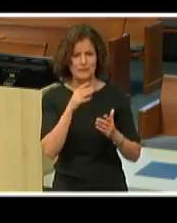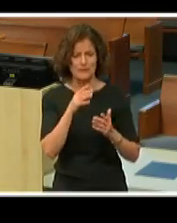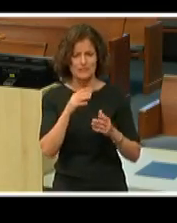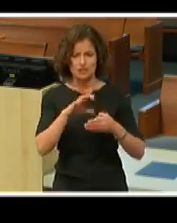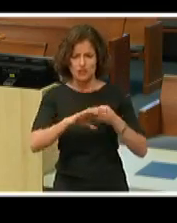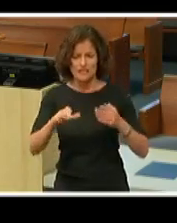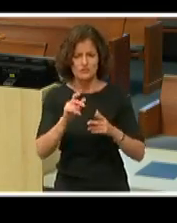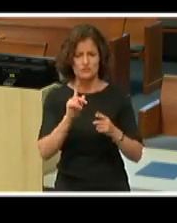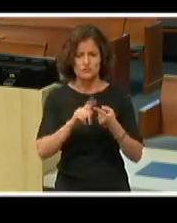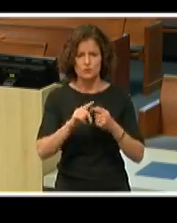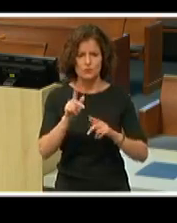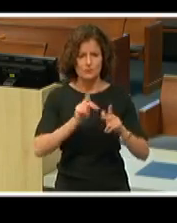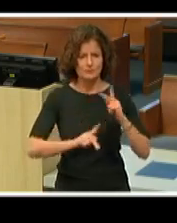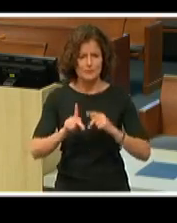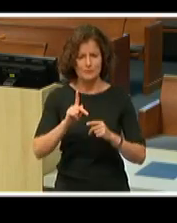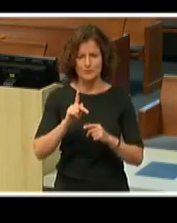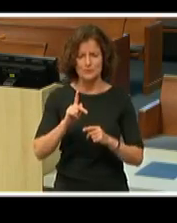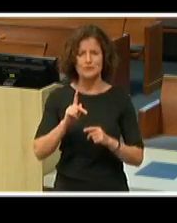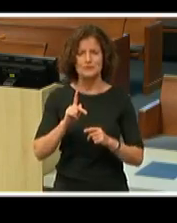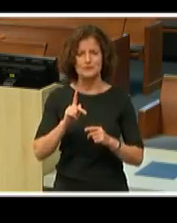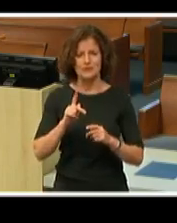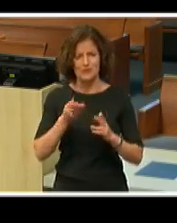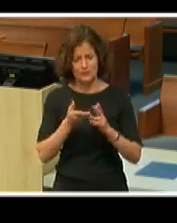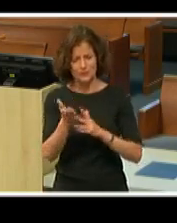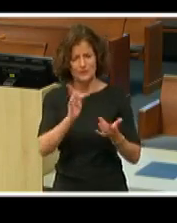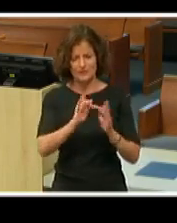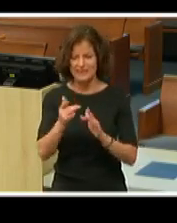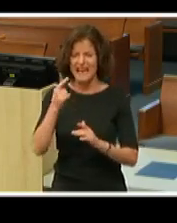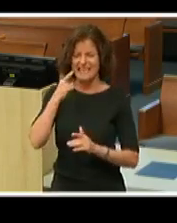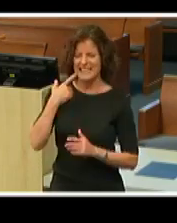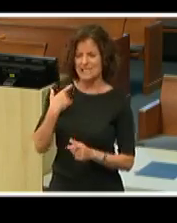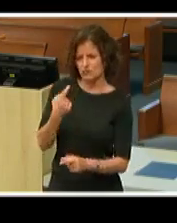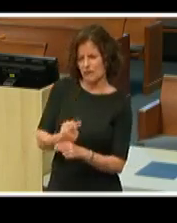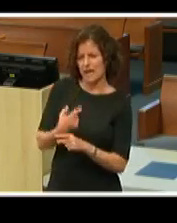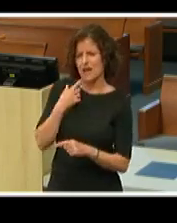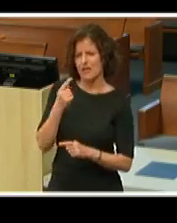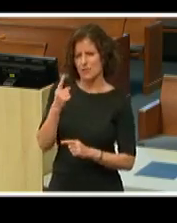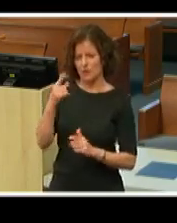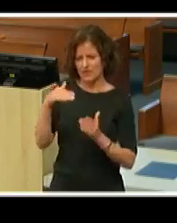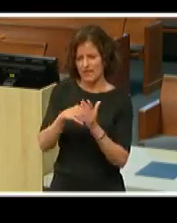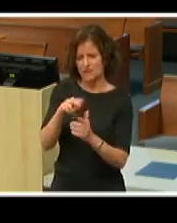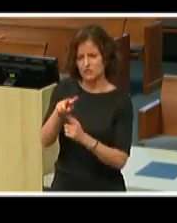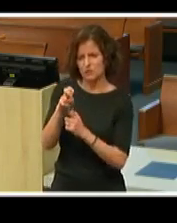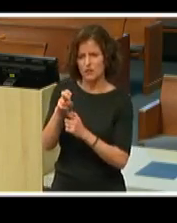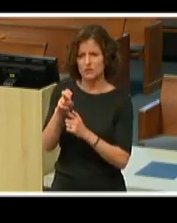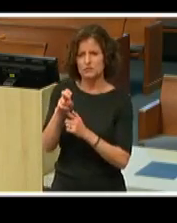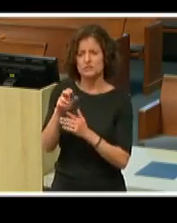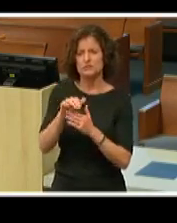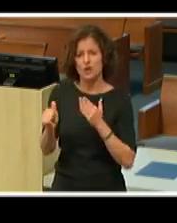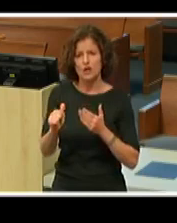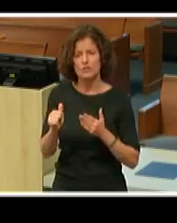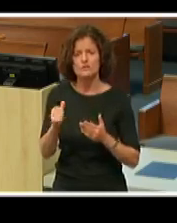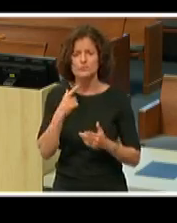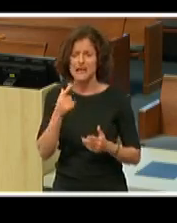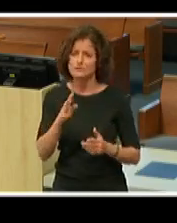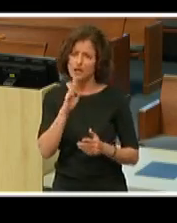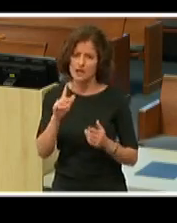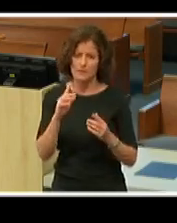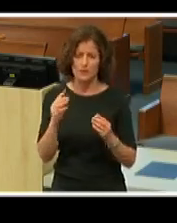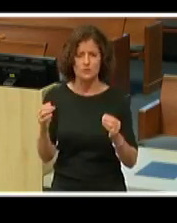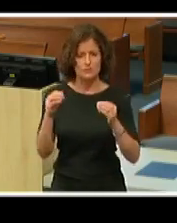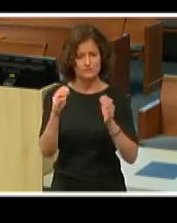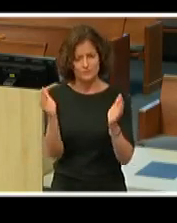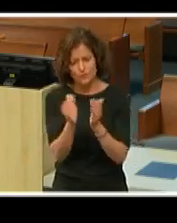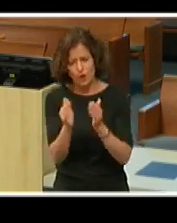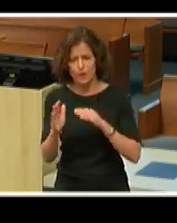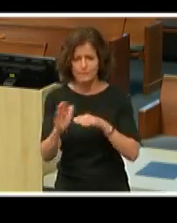that's right on the individual $1,200 issue. I'm speaking mostly about small business loans.